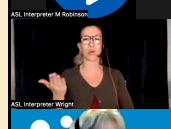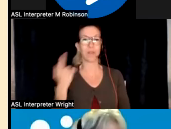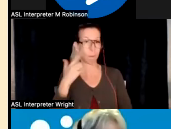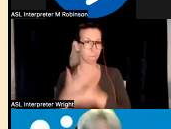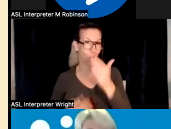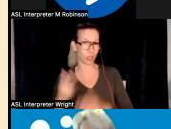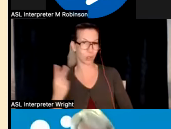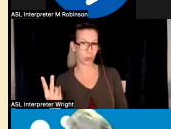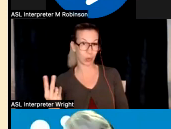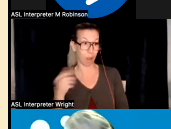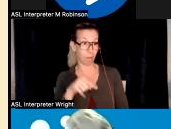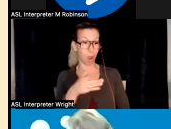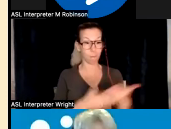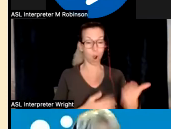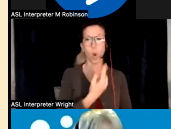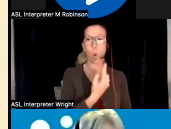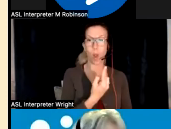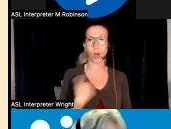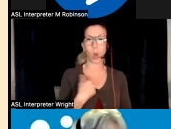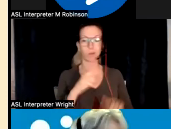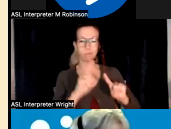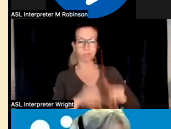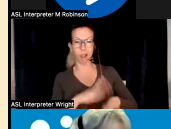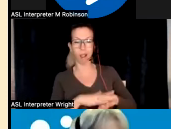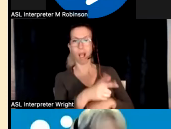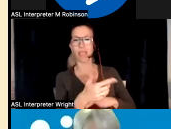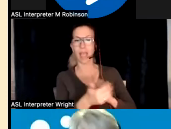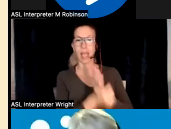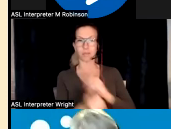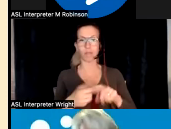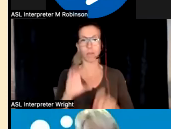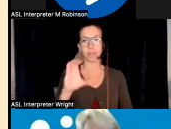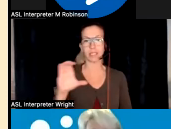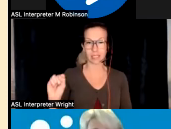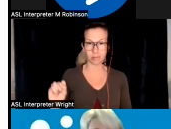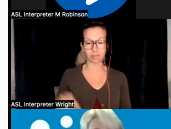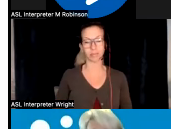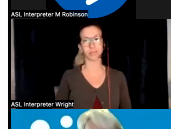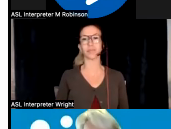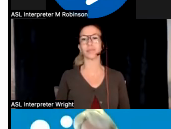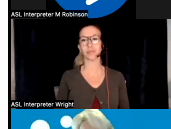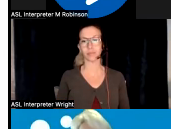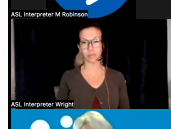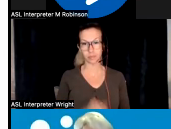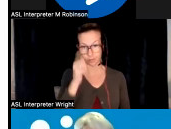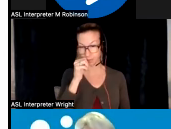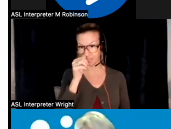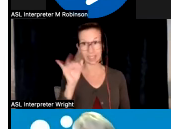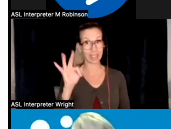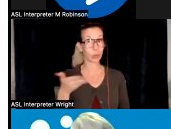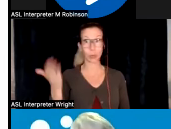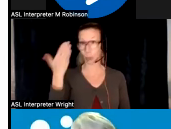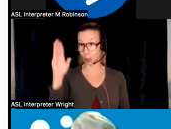for part one, we are relying on our experts from CSSP. And just really quickly, if you don't already know